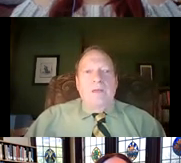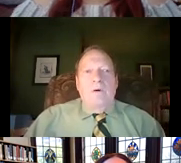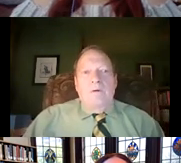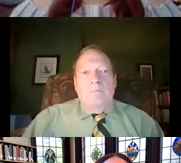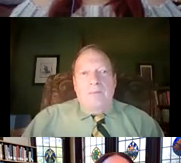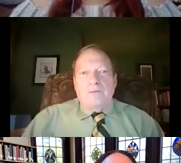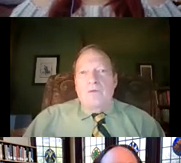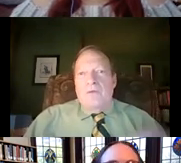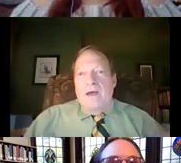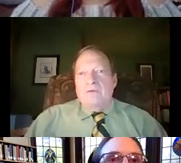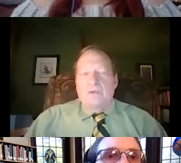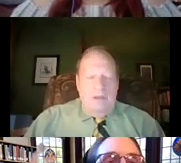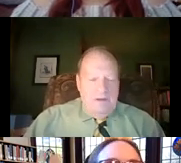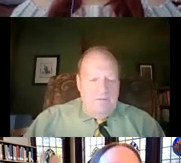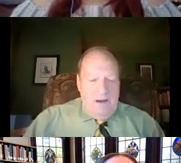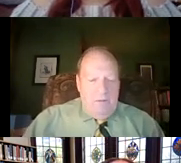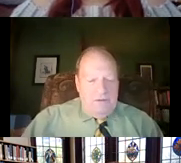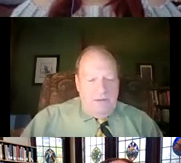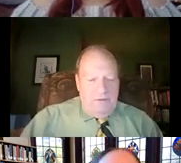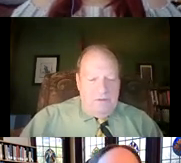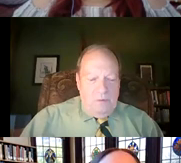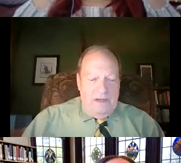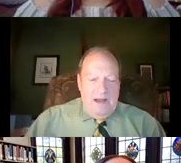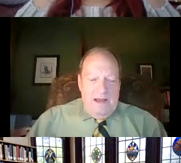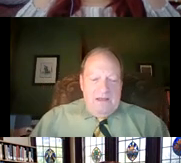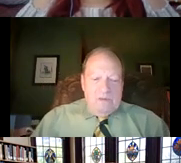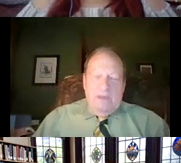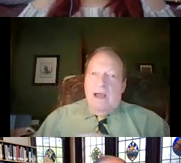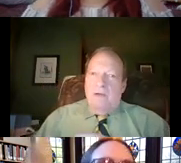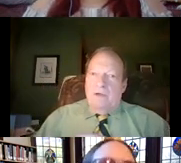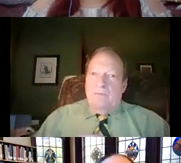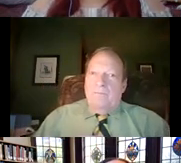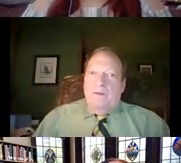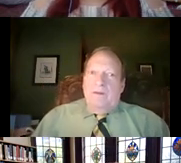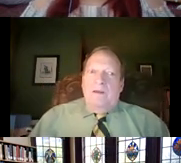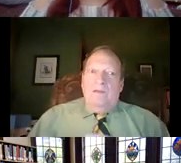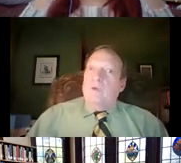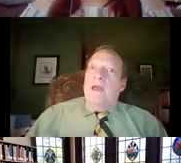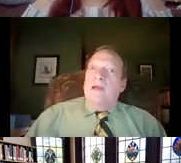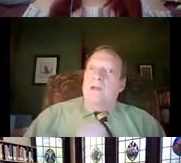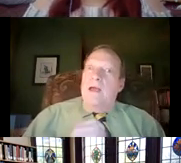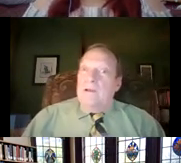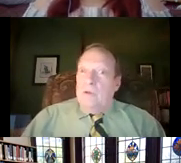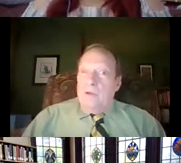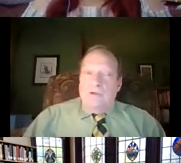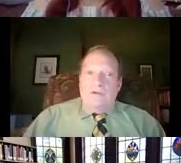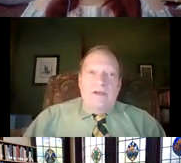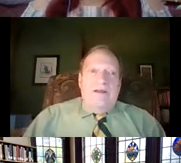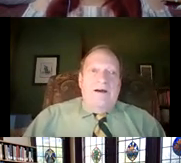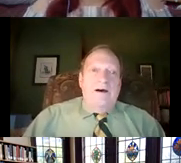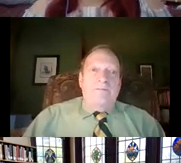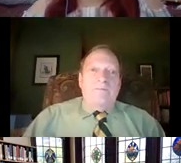1,000 people and perhaps another 1,000 in the environs out in Sweden Township. It certainly had